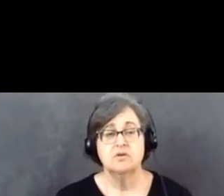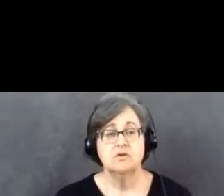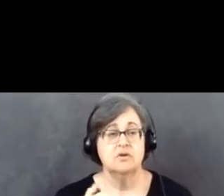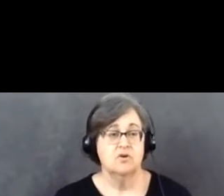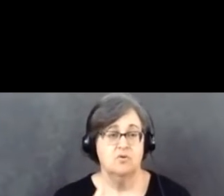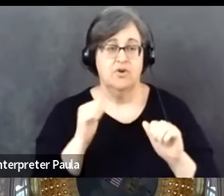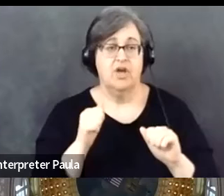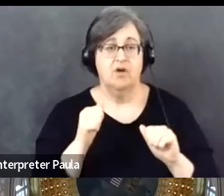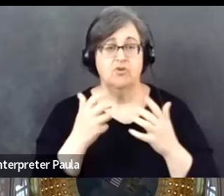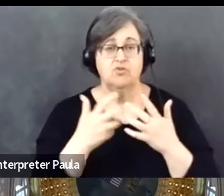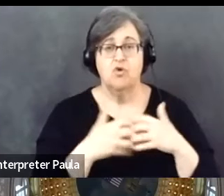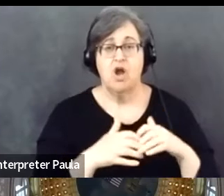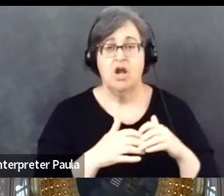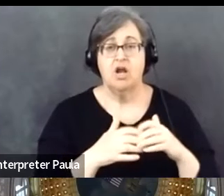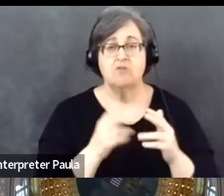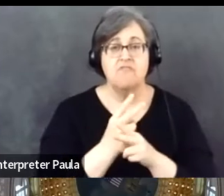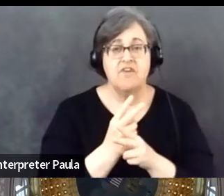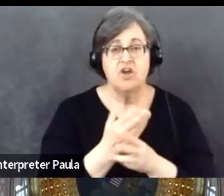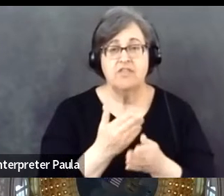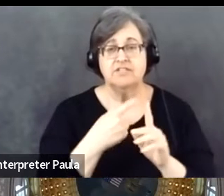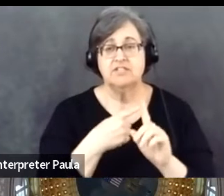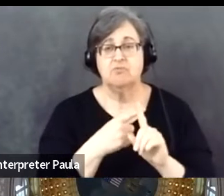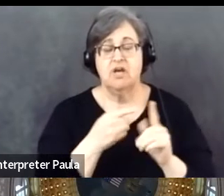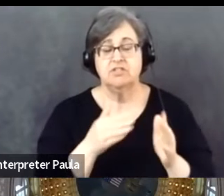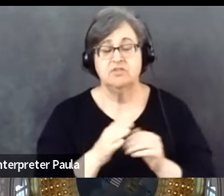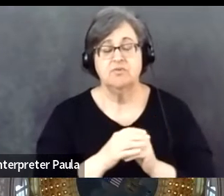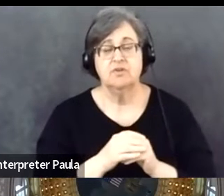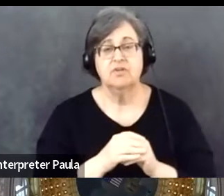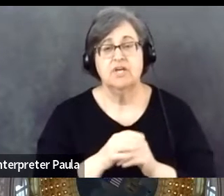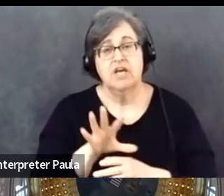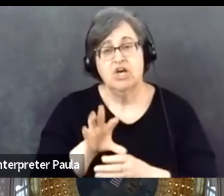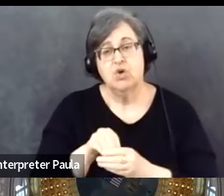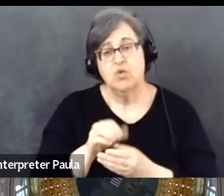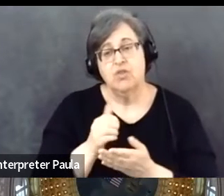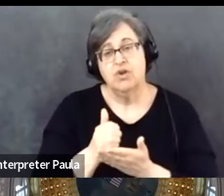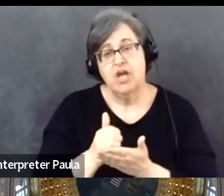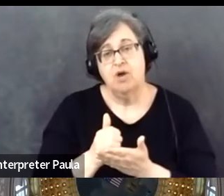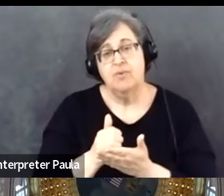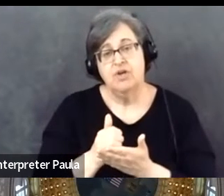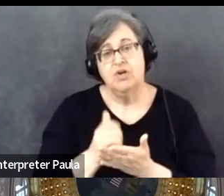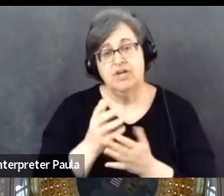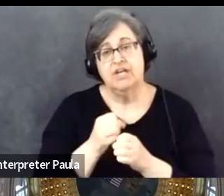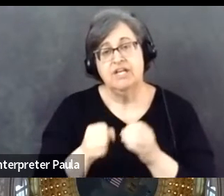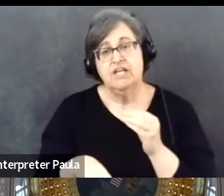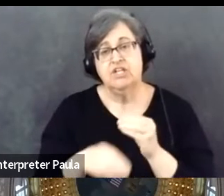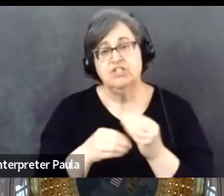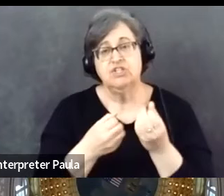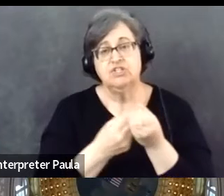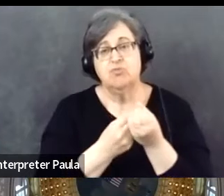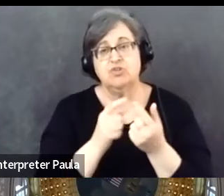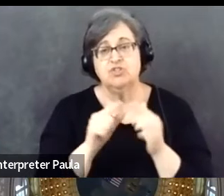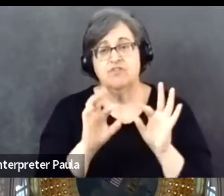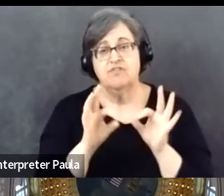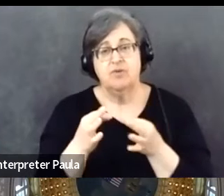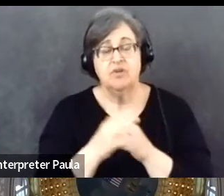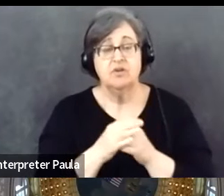able to work things out in a really positive way, including helping getting additional supports to families, because there